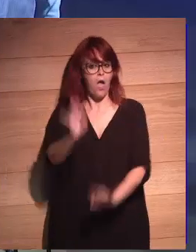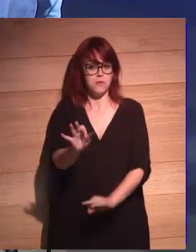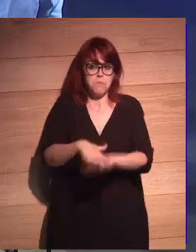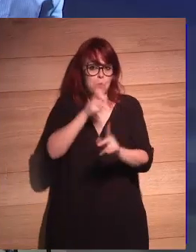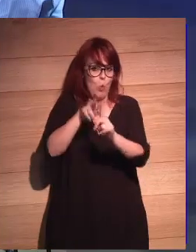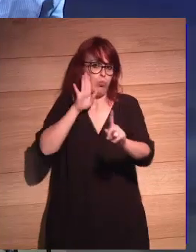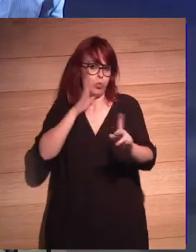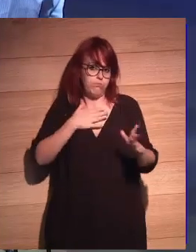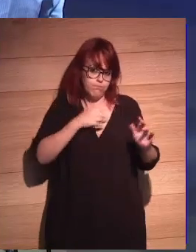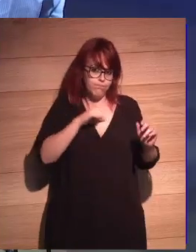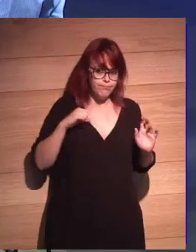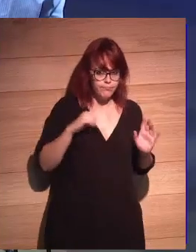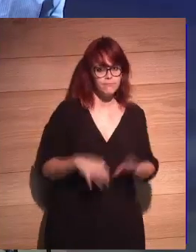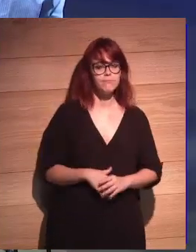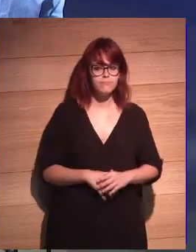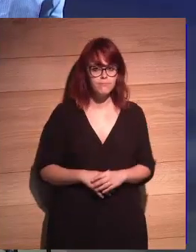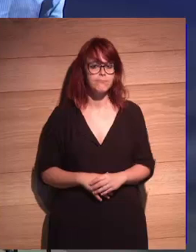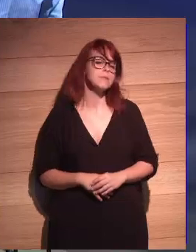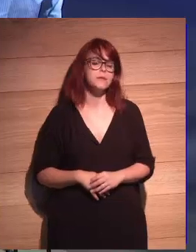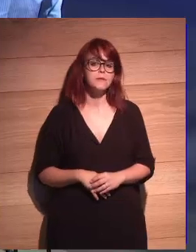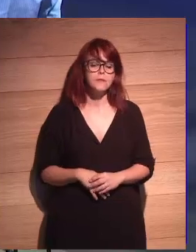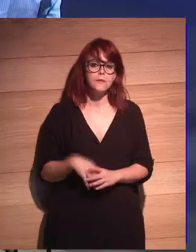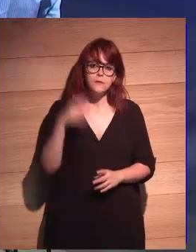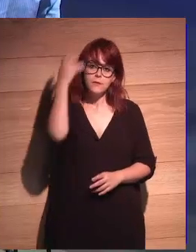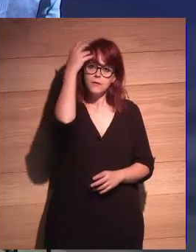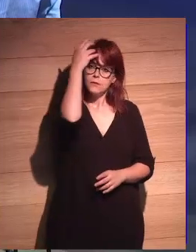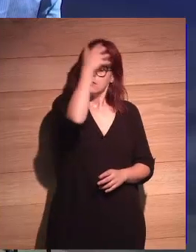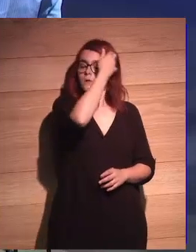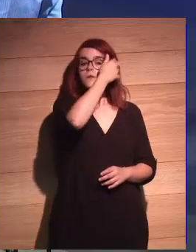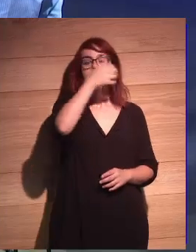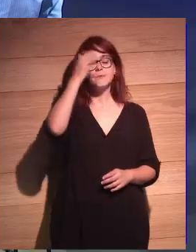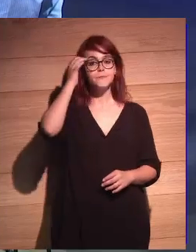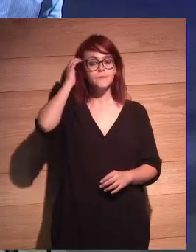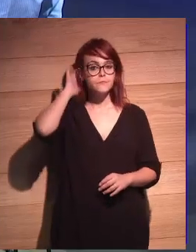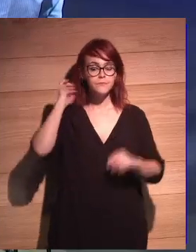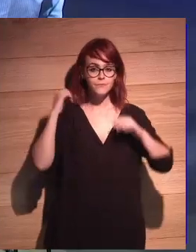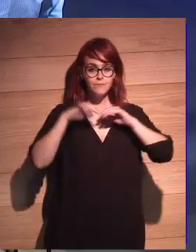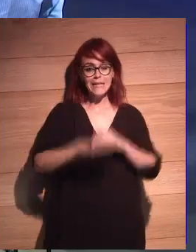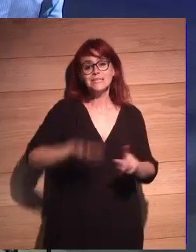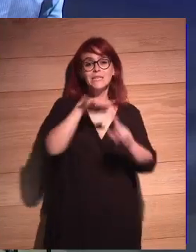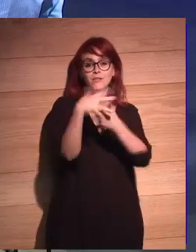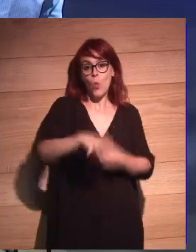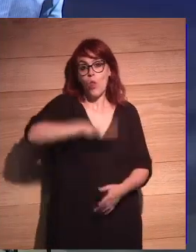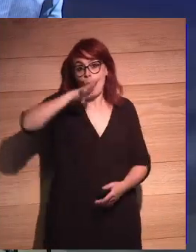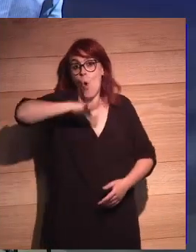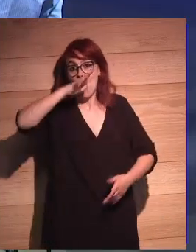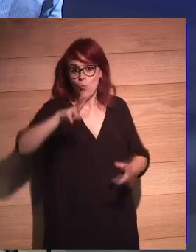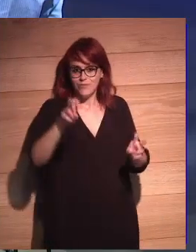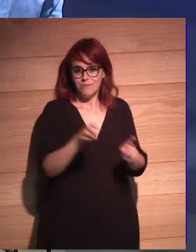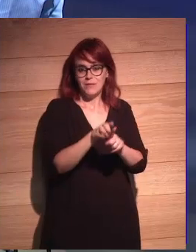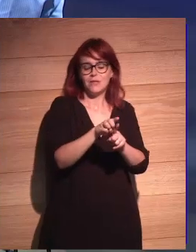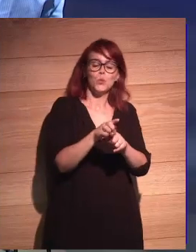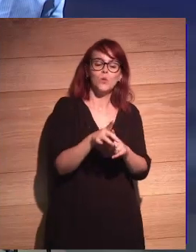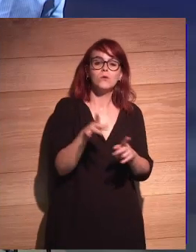the nitty-gritty from my point of view. You want to say something? Yeah. I think that wow effect